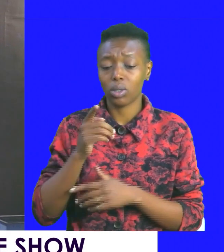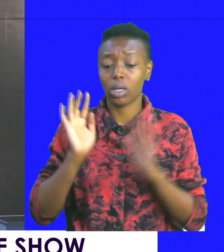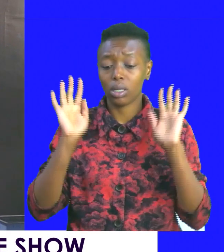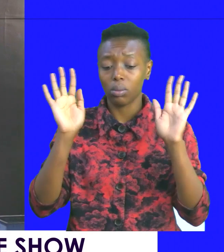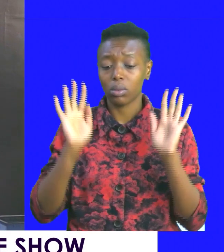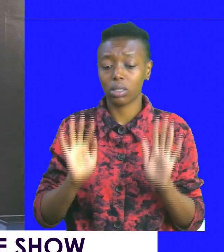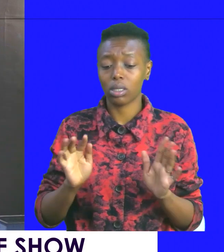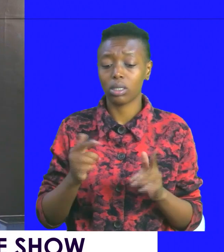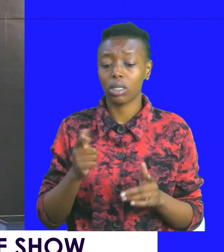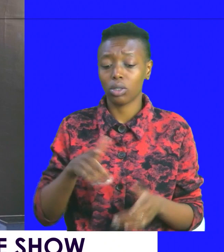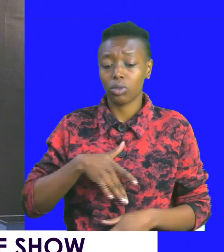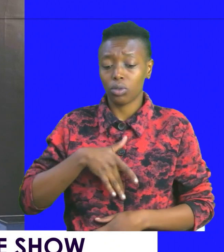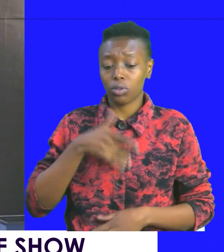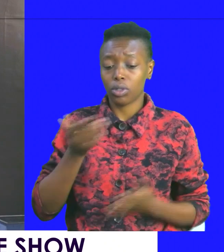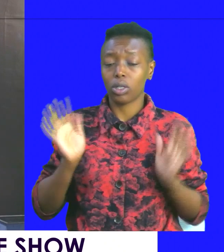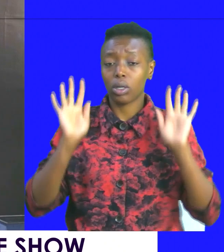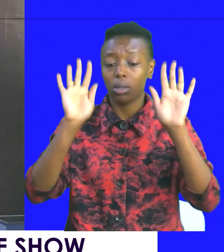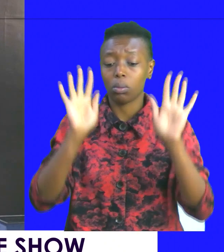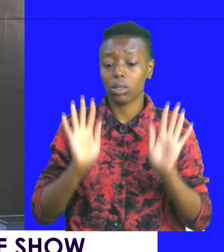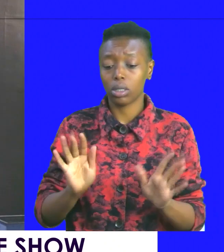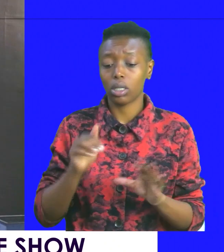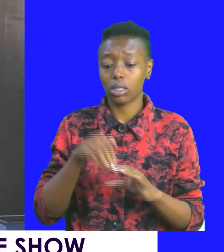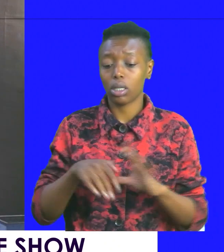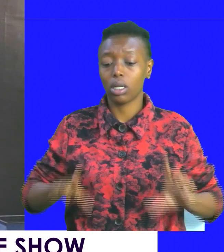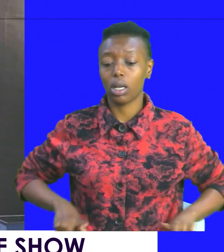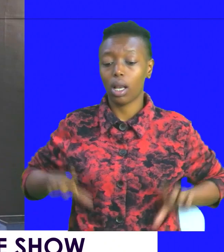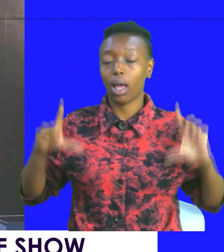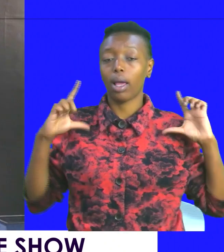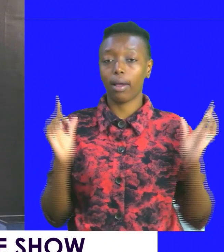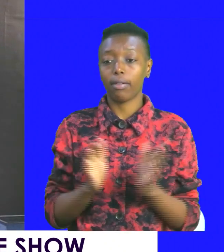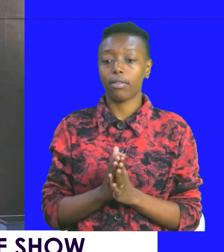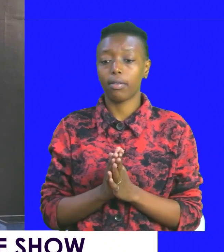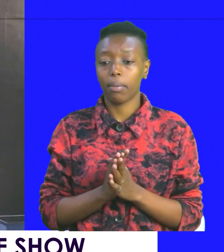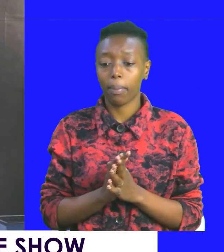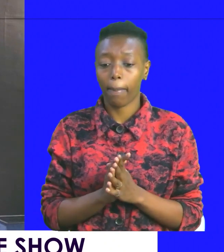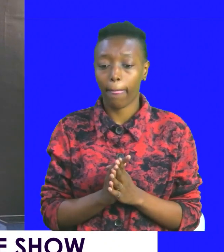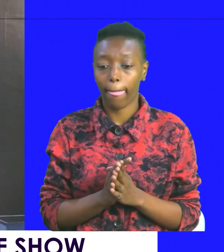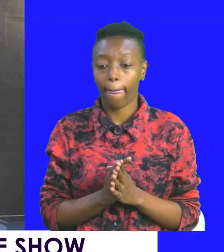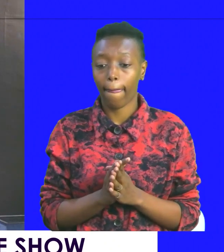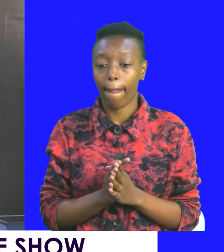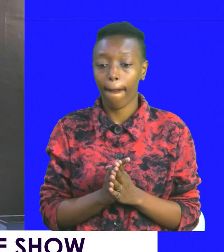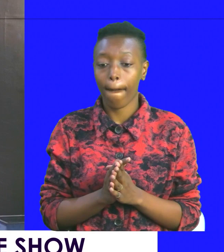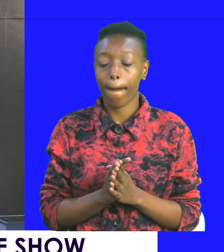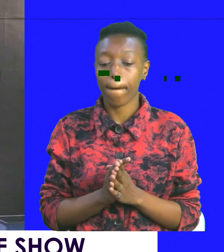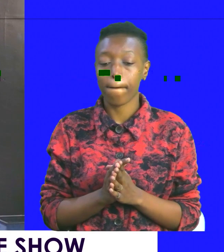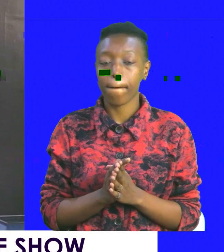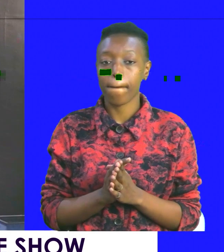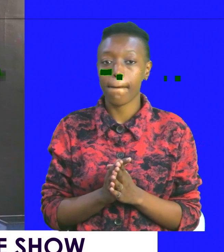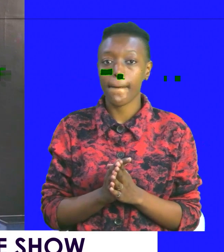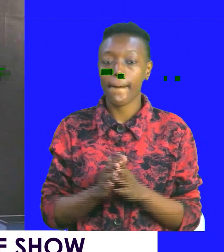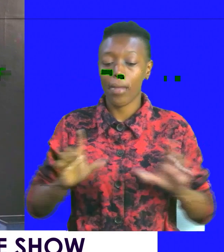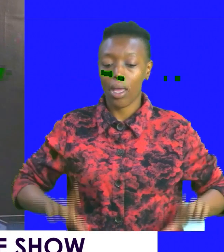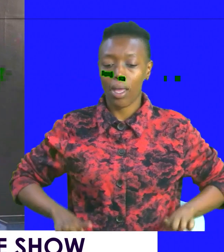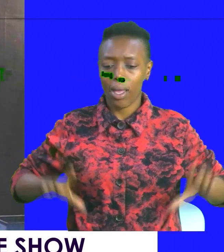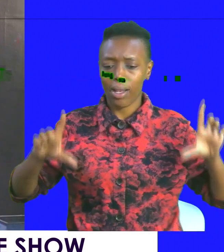have experienced life. Life in itself is magical. Life